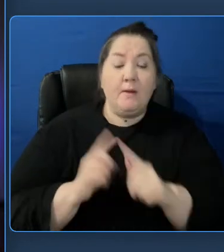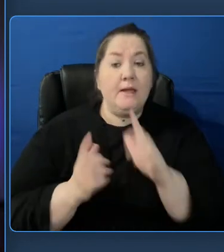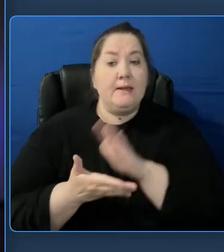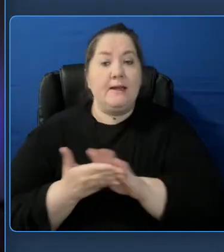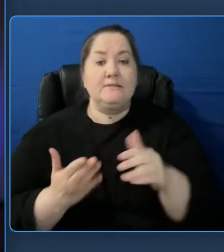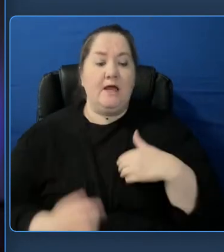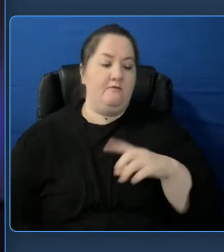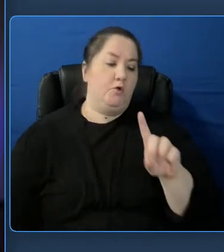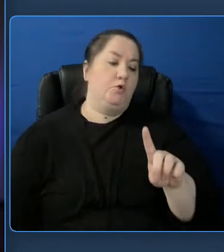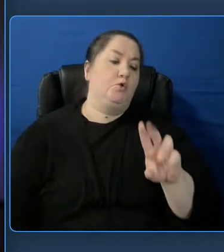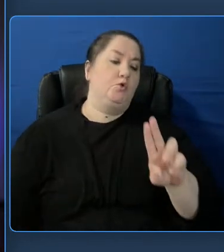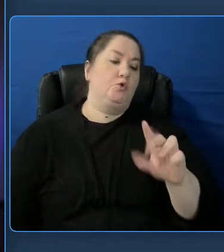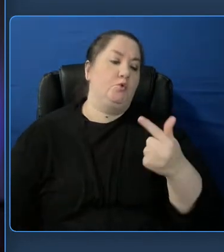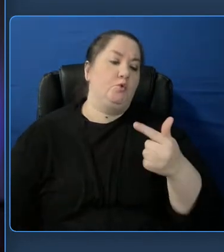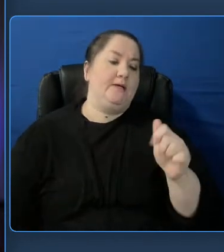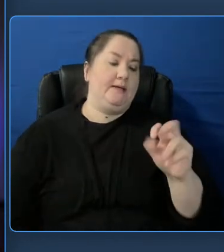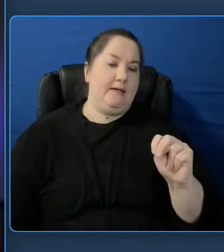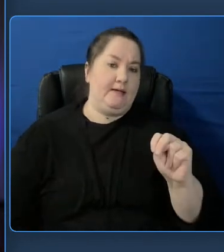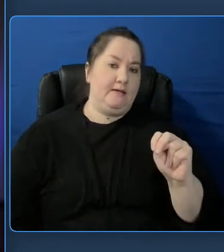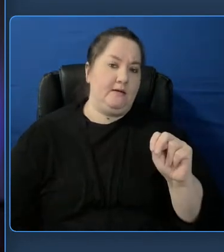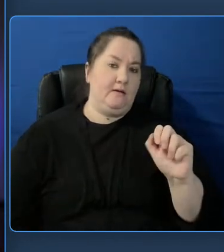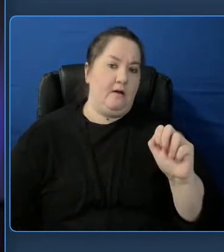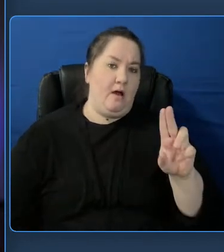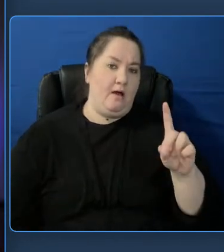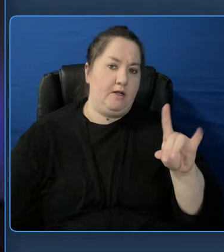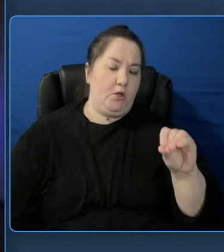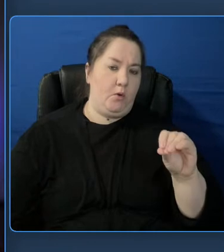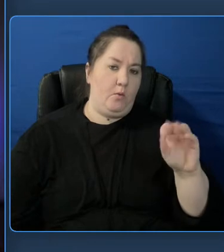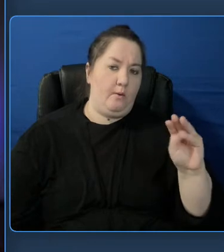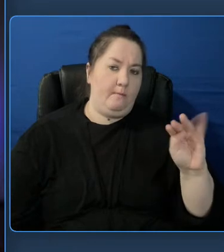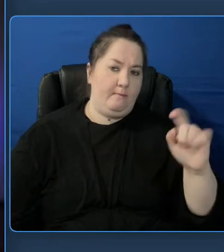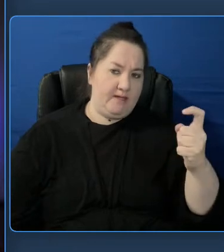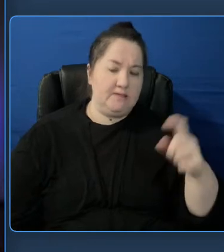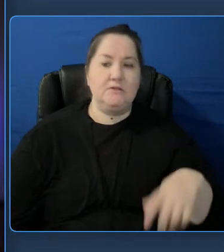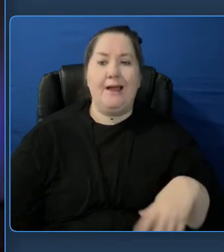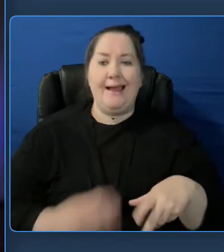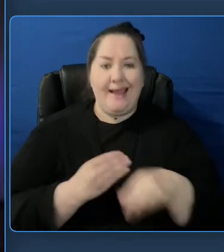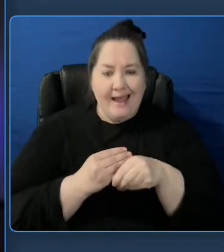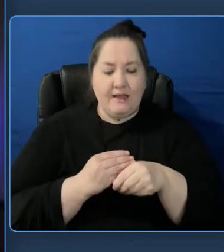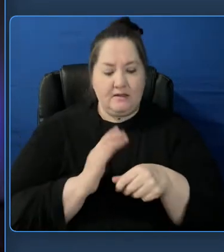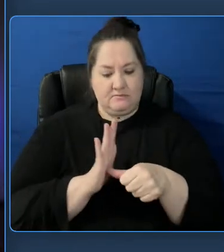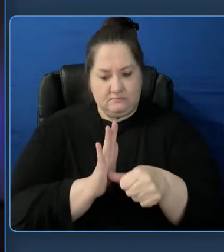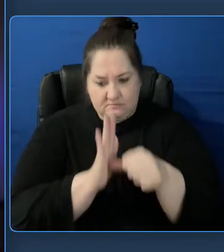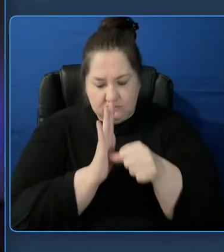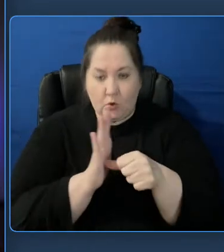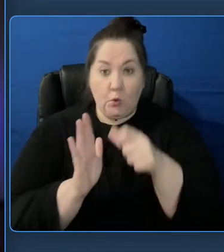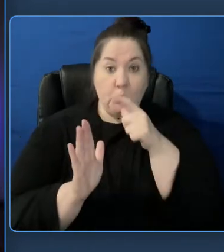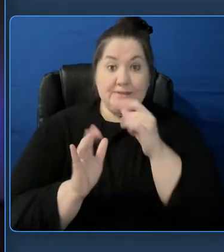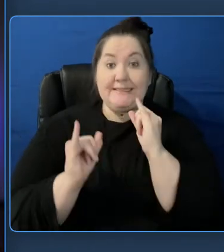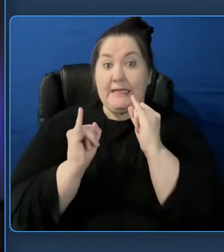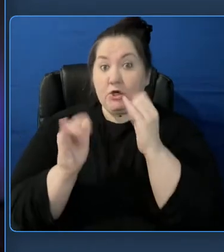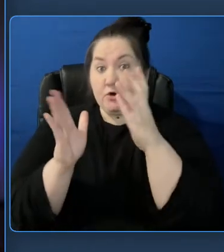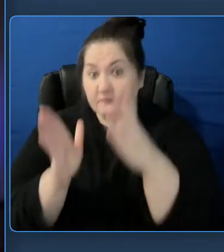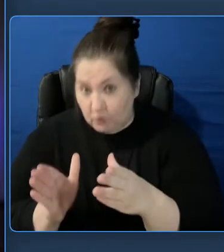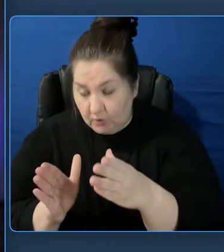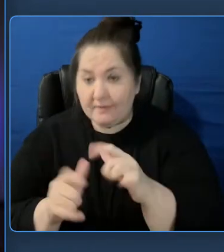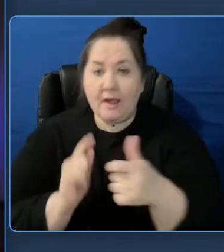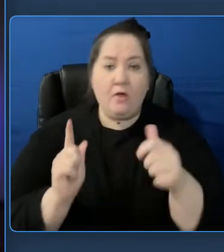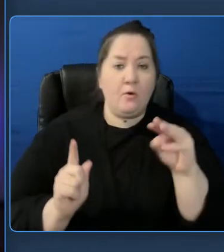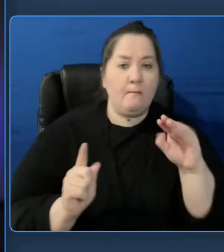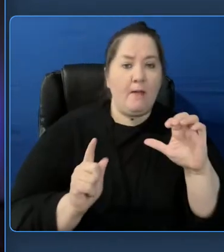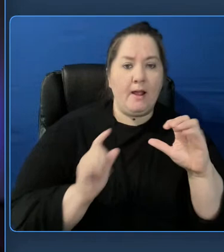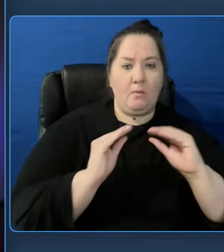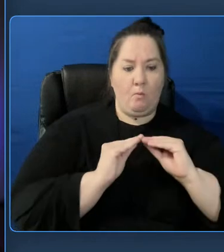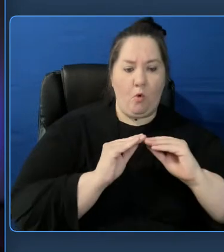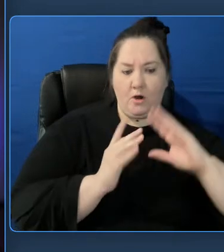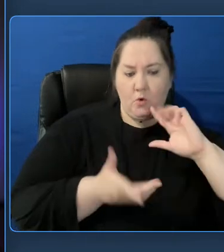of Dugan auto mix where it's adding emphasis to whoever the interviewer is and keeping the other mics